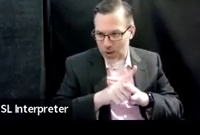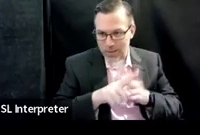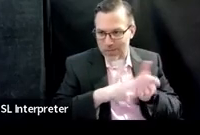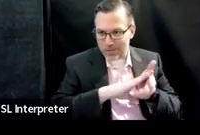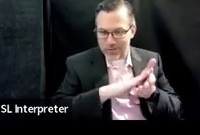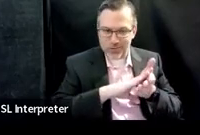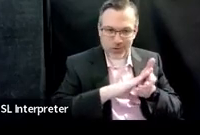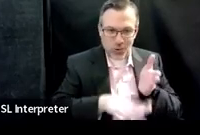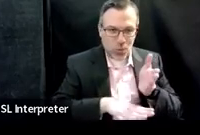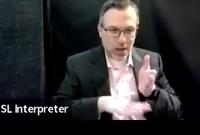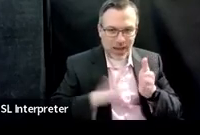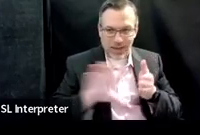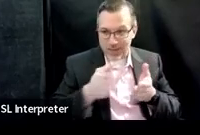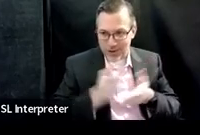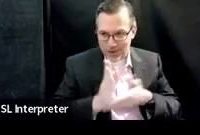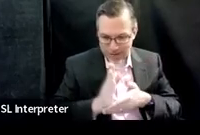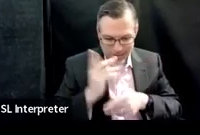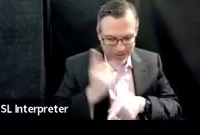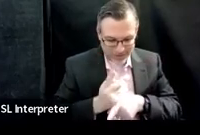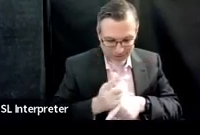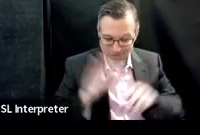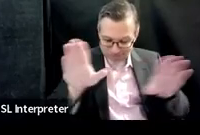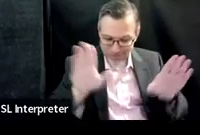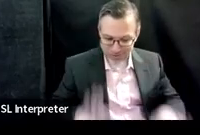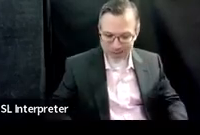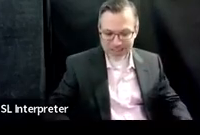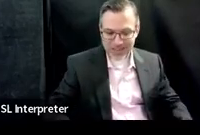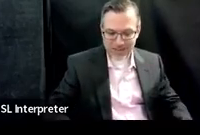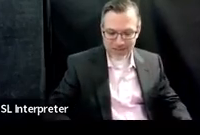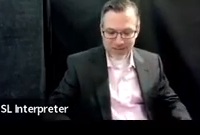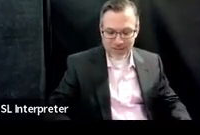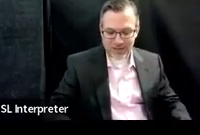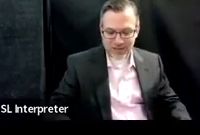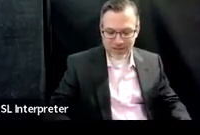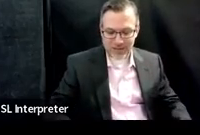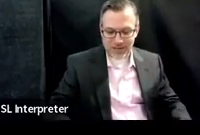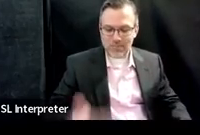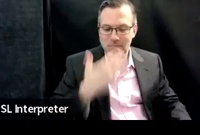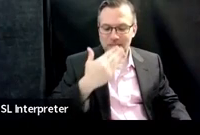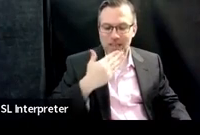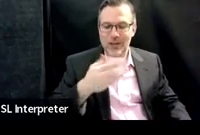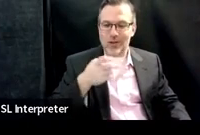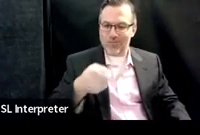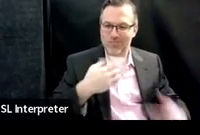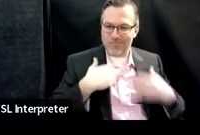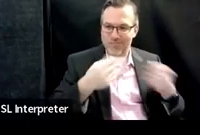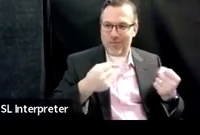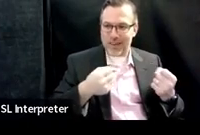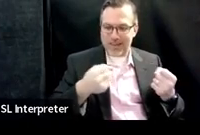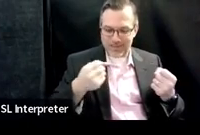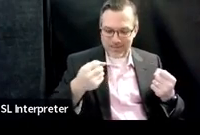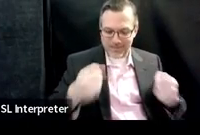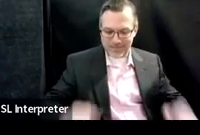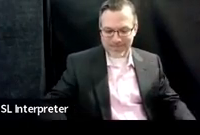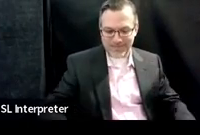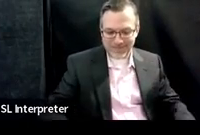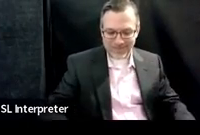waive their rights to that 7-day notice. Great. Excellent. Thank you for being brave and putting your ideas on the chat